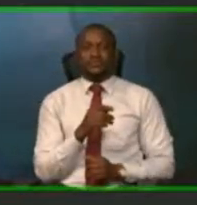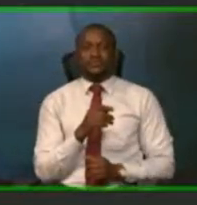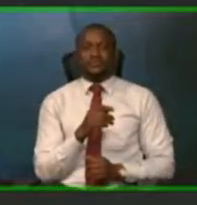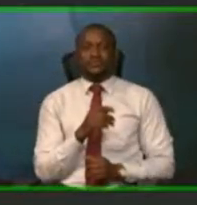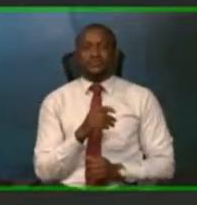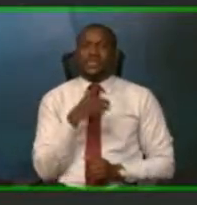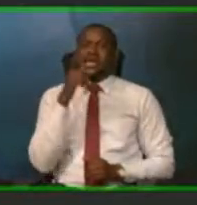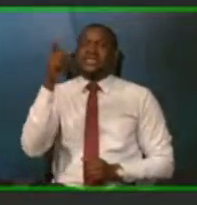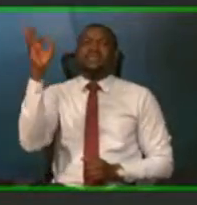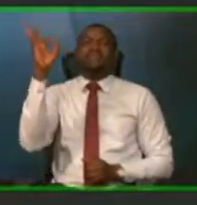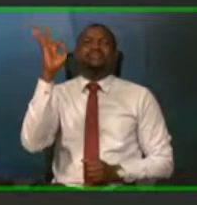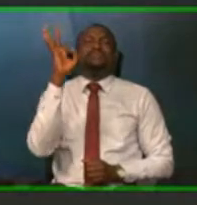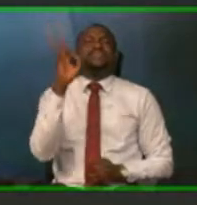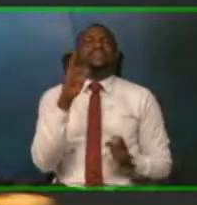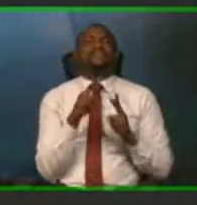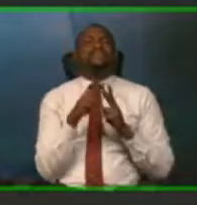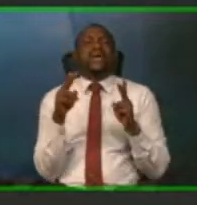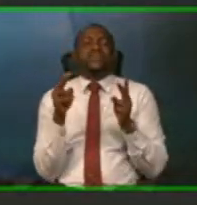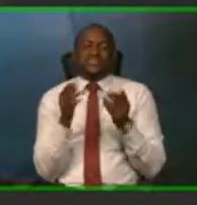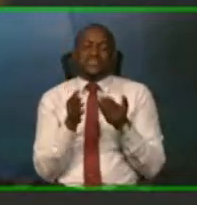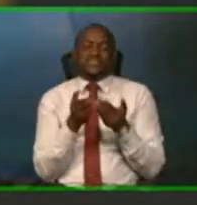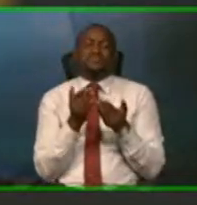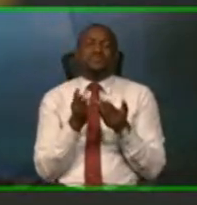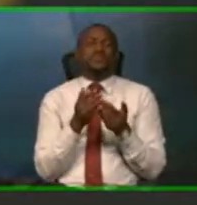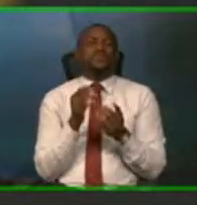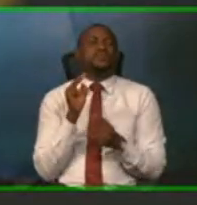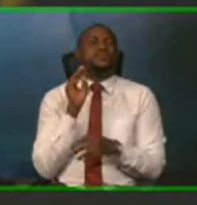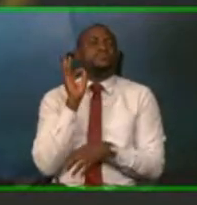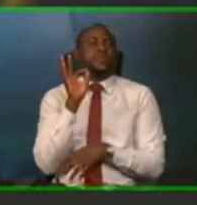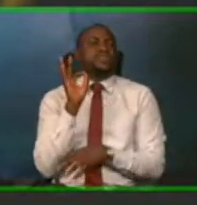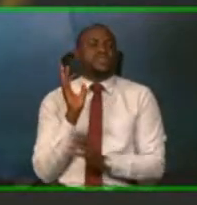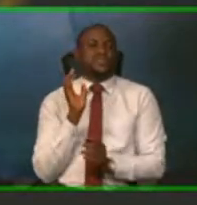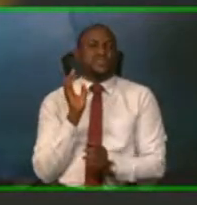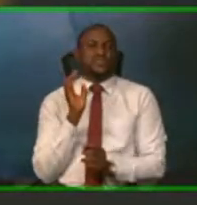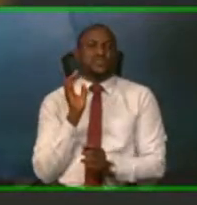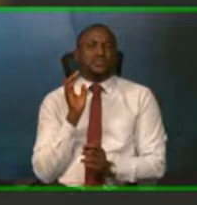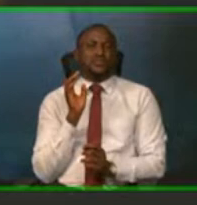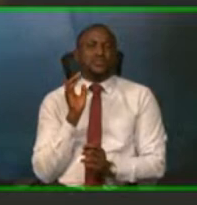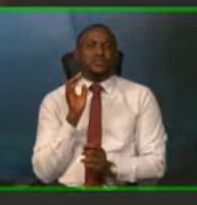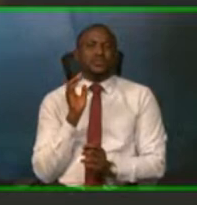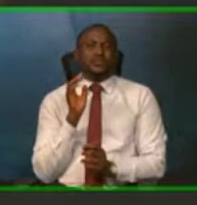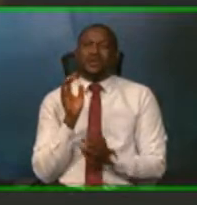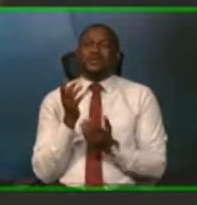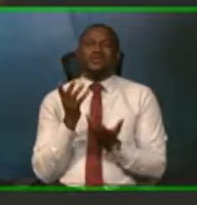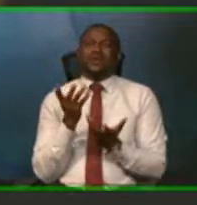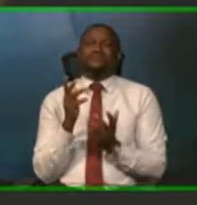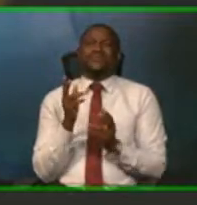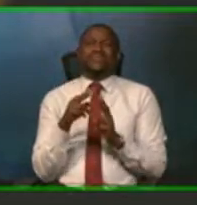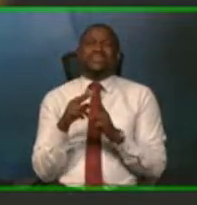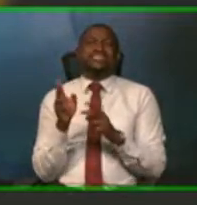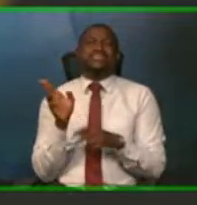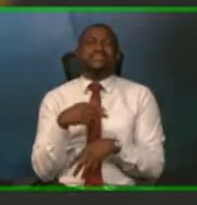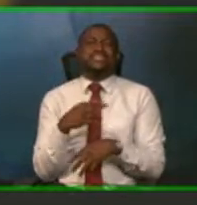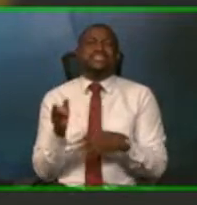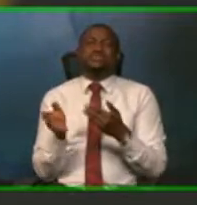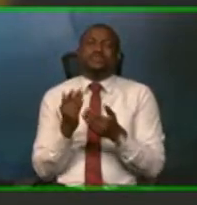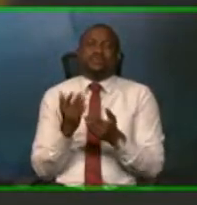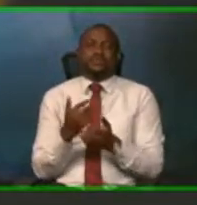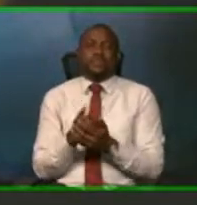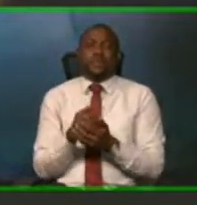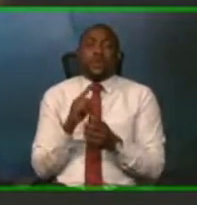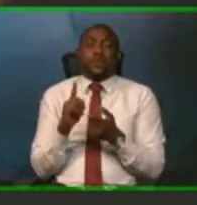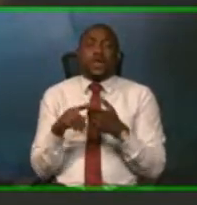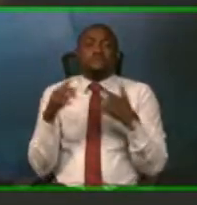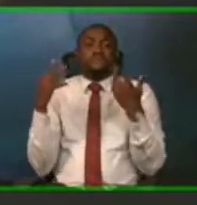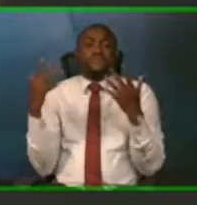And he preached a very simple message, almost annoyingly simple. And while he